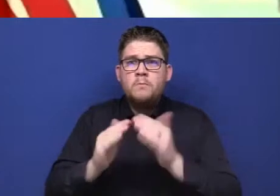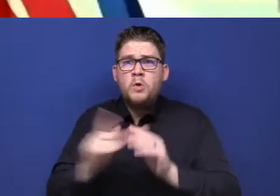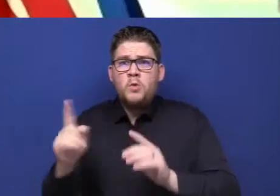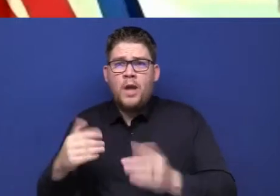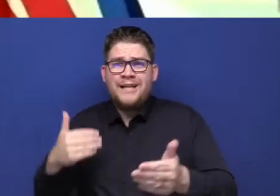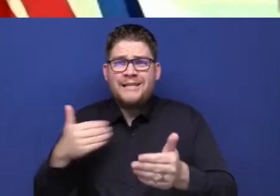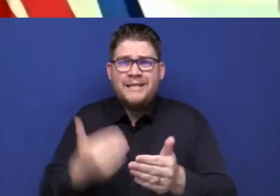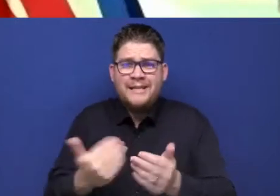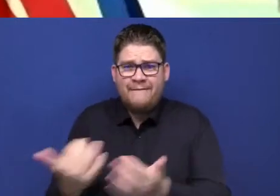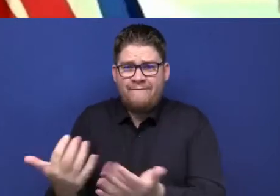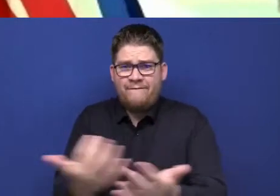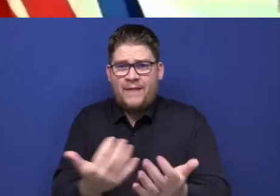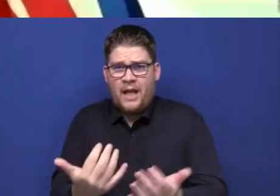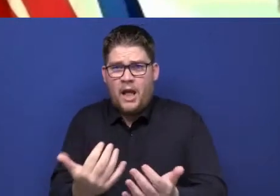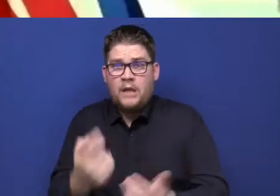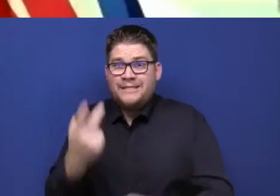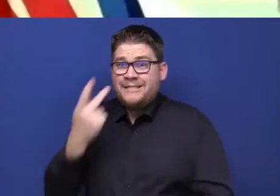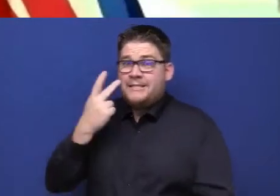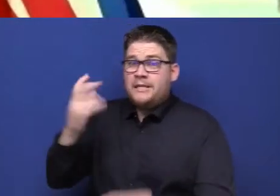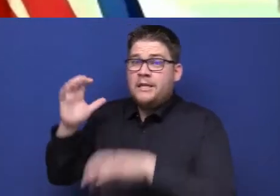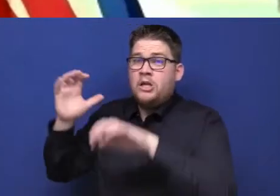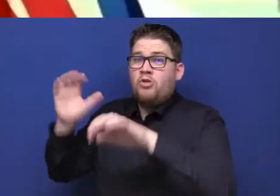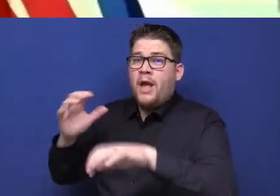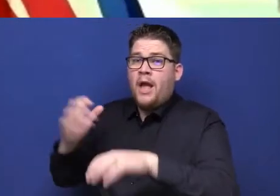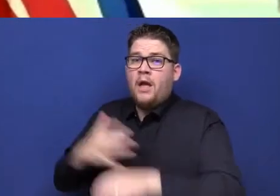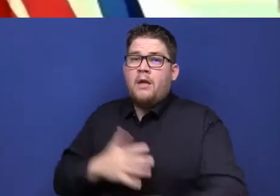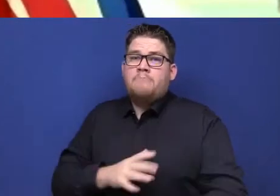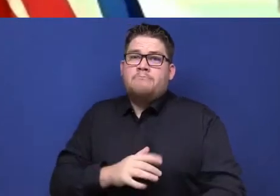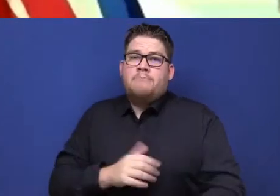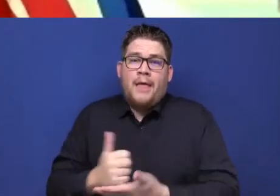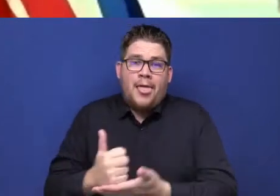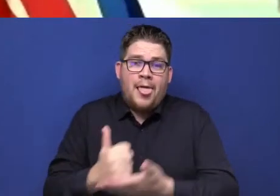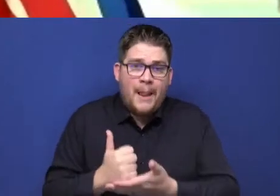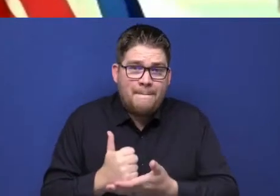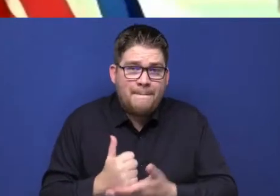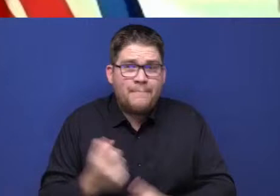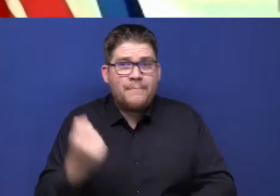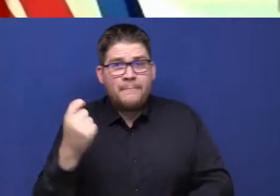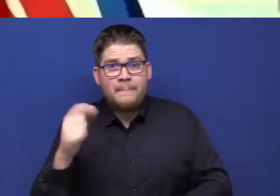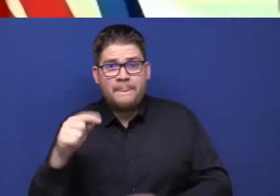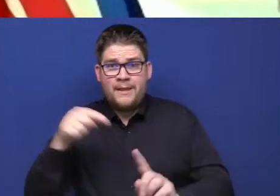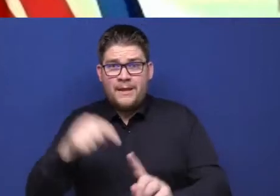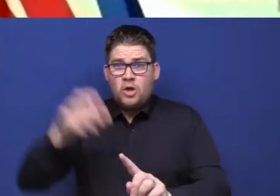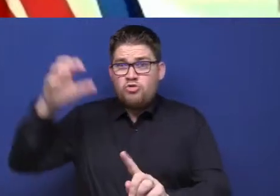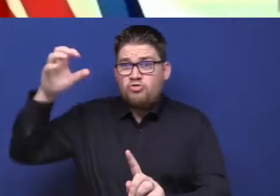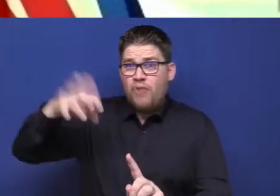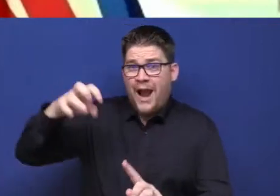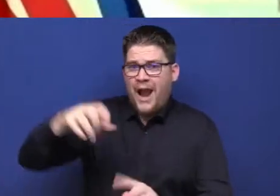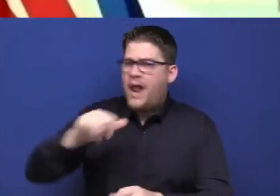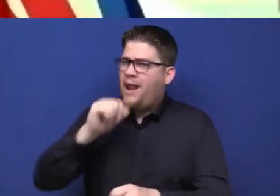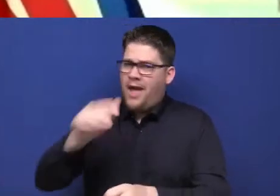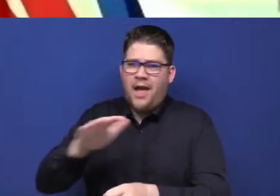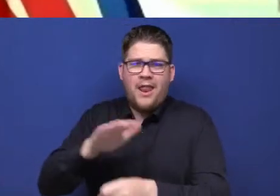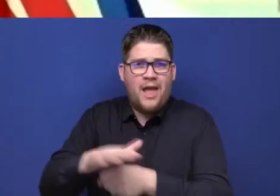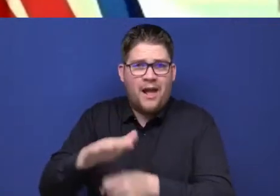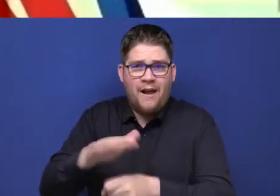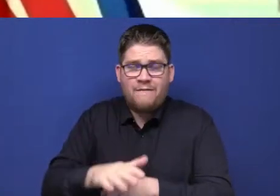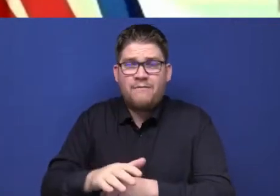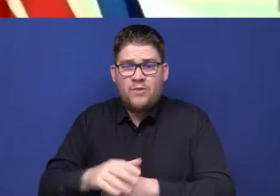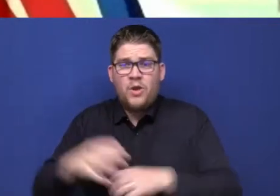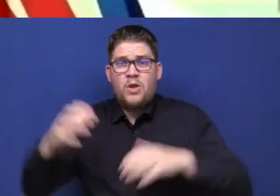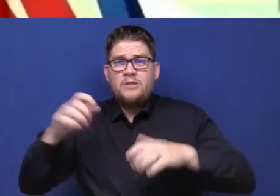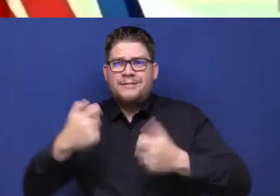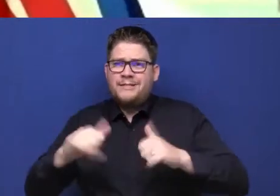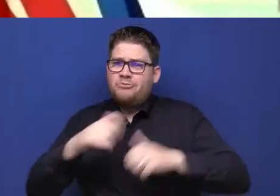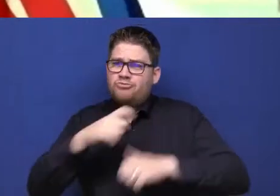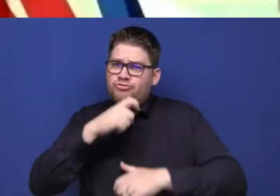the effects of the already tinder-dry conditions that are fueling these fires. We're nowhere near out of the woods, and we have to keep working to support